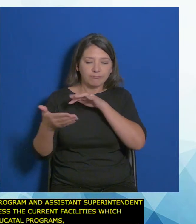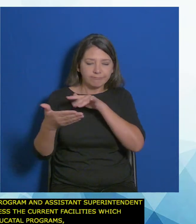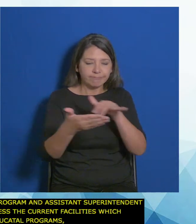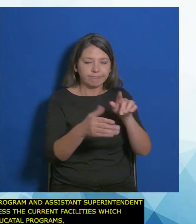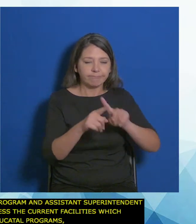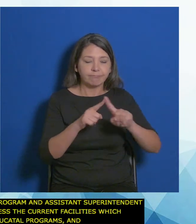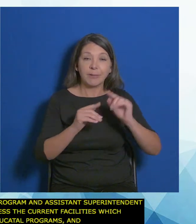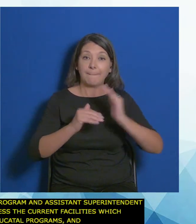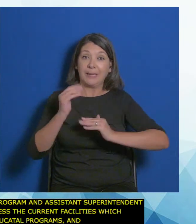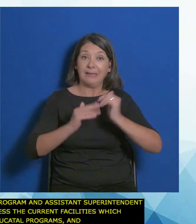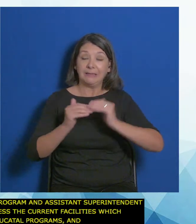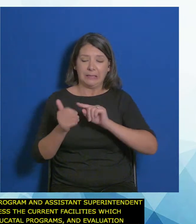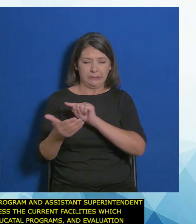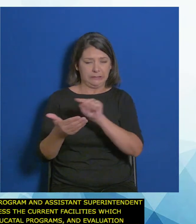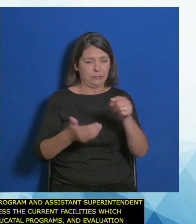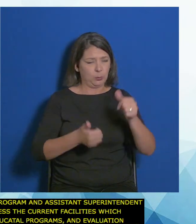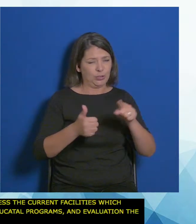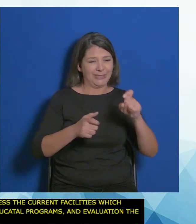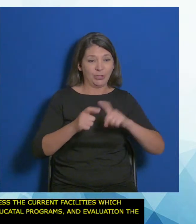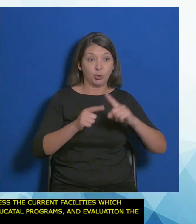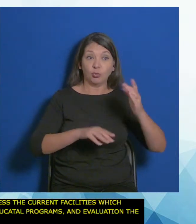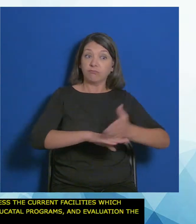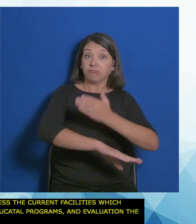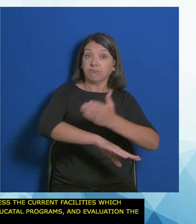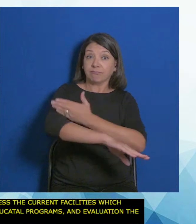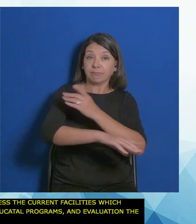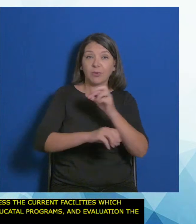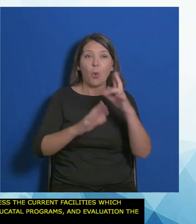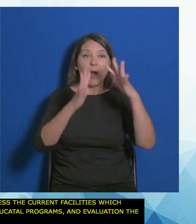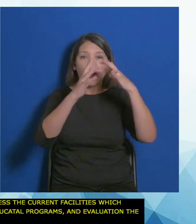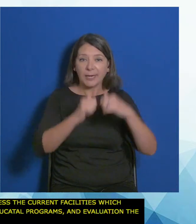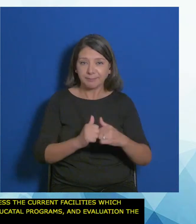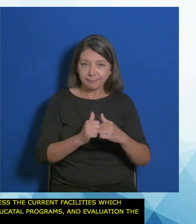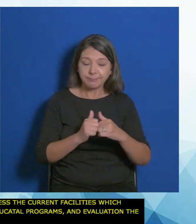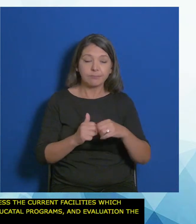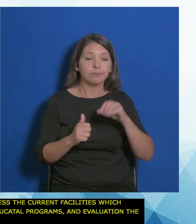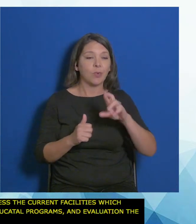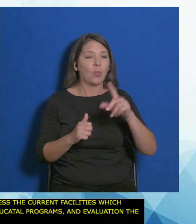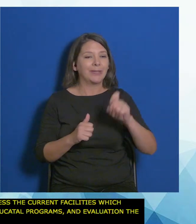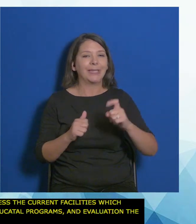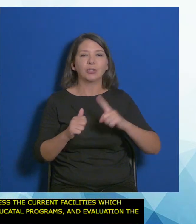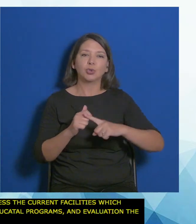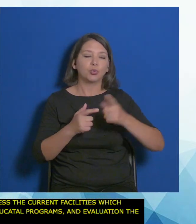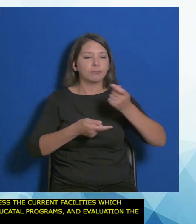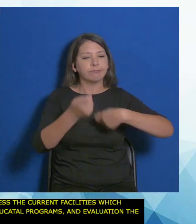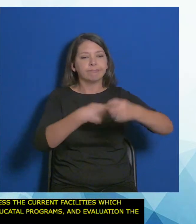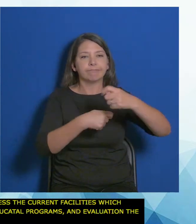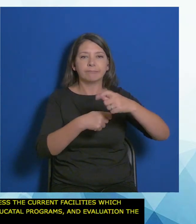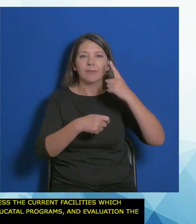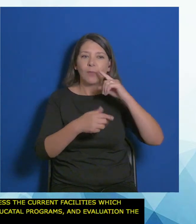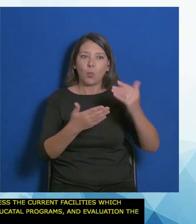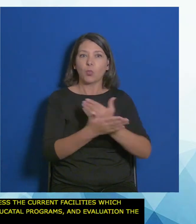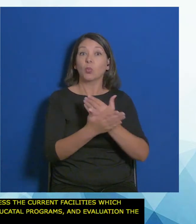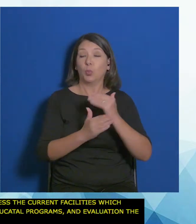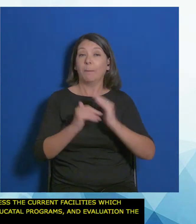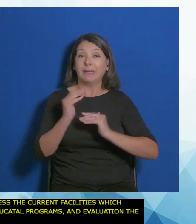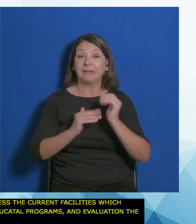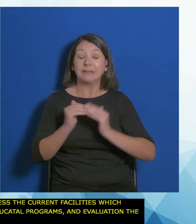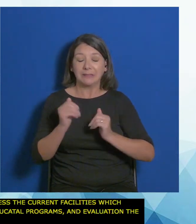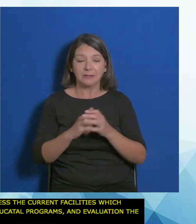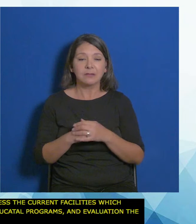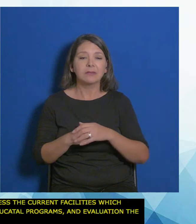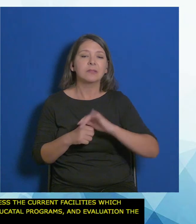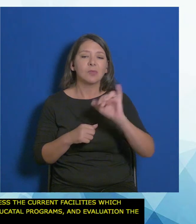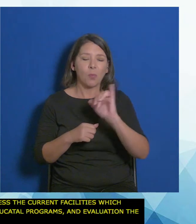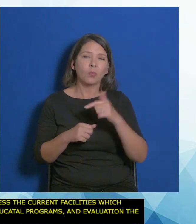may need to be renovated, demolished, as well as constructed for new buildings. Also, as I mentioned